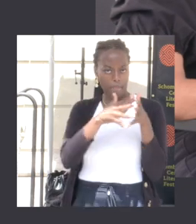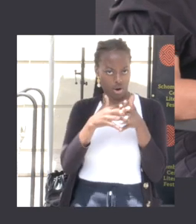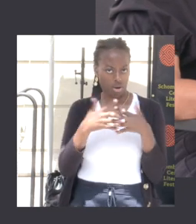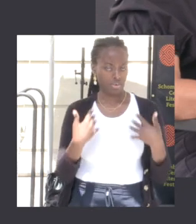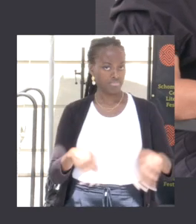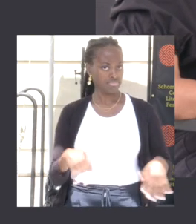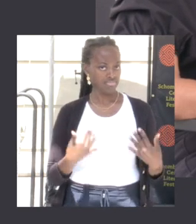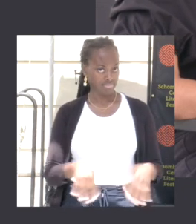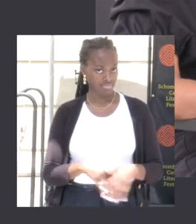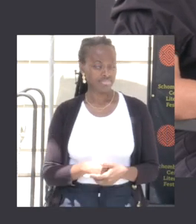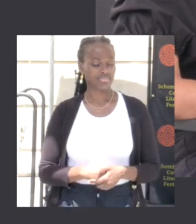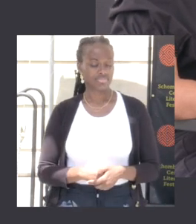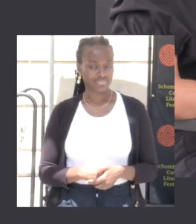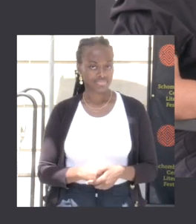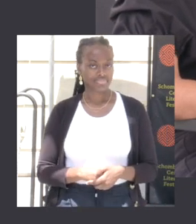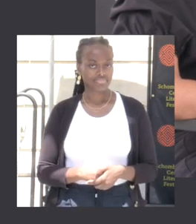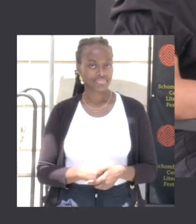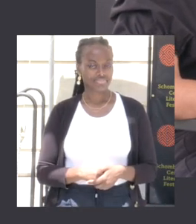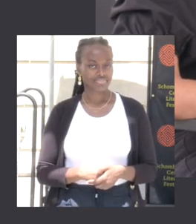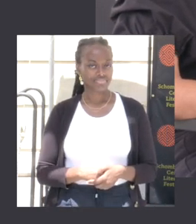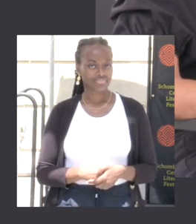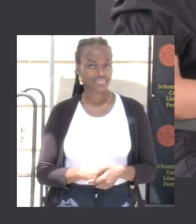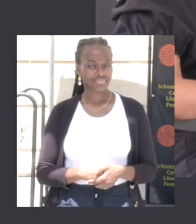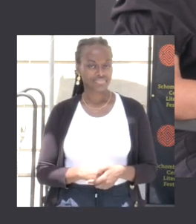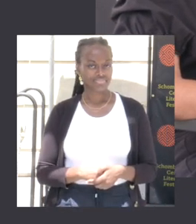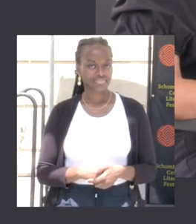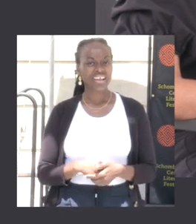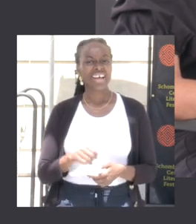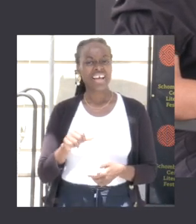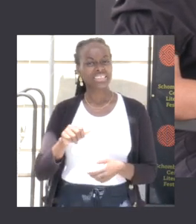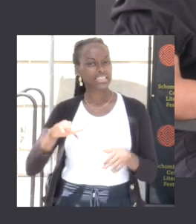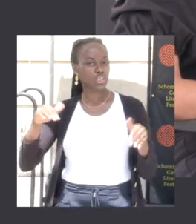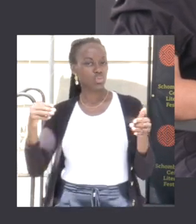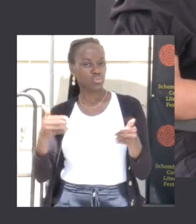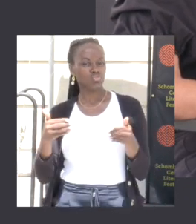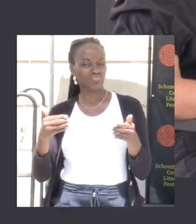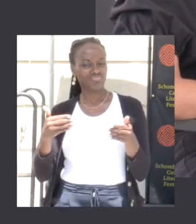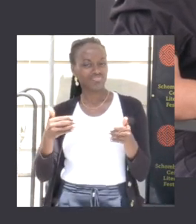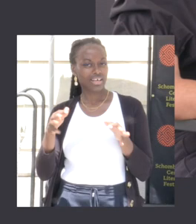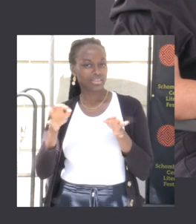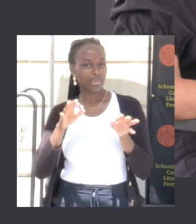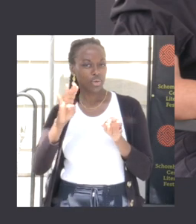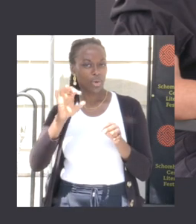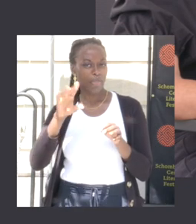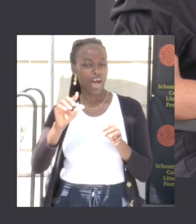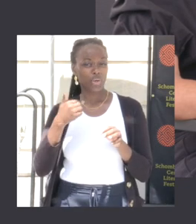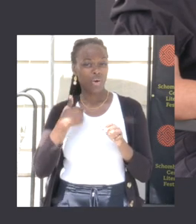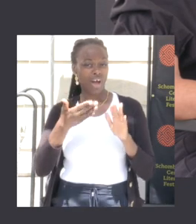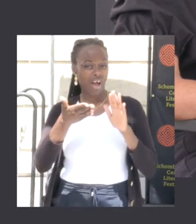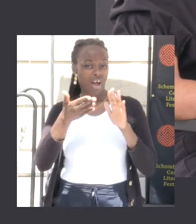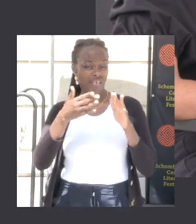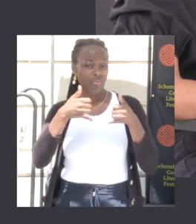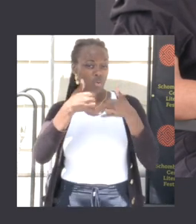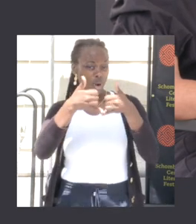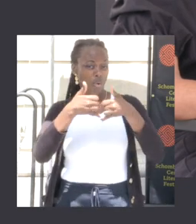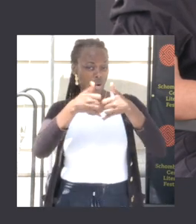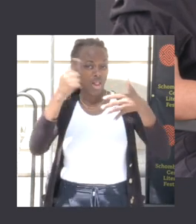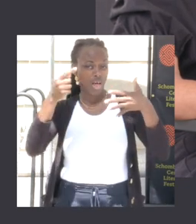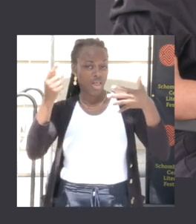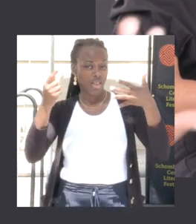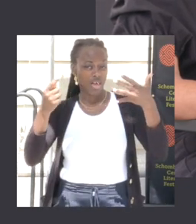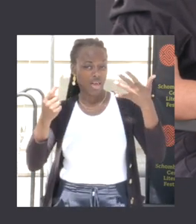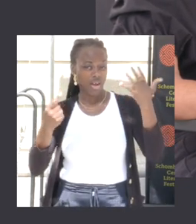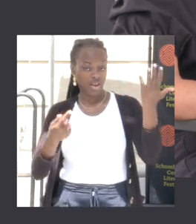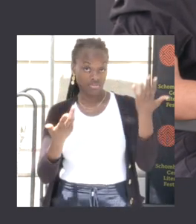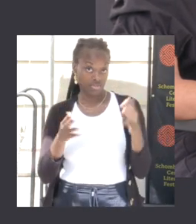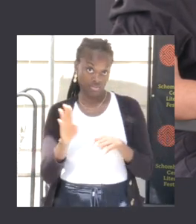sir. And as Novella read in your bio, you have accolades up the wazoo. You are quite busy,